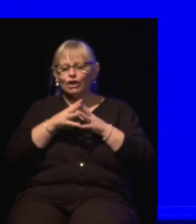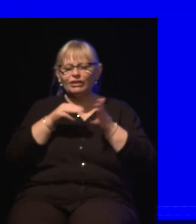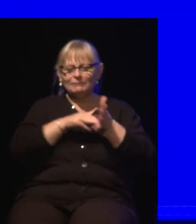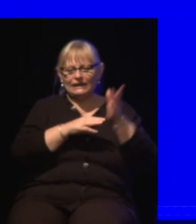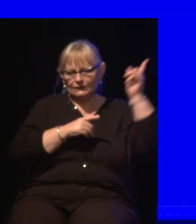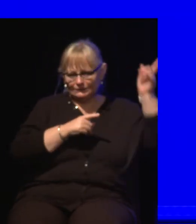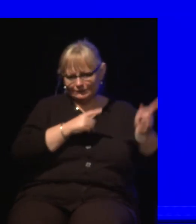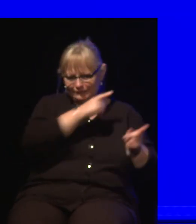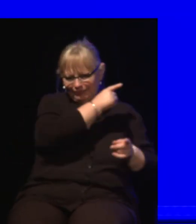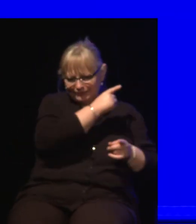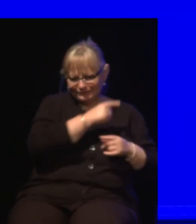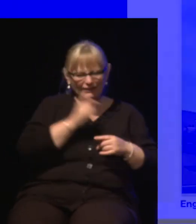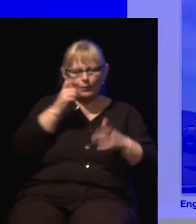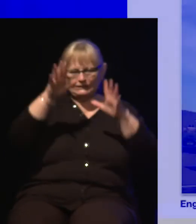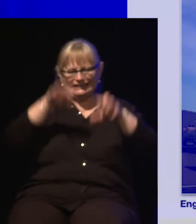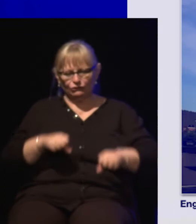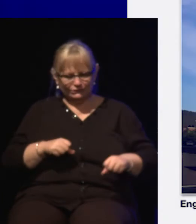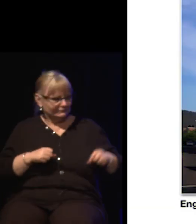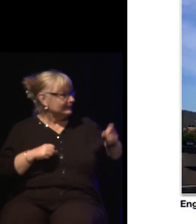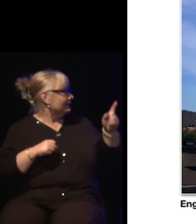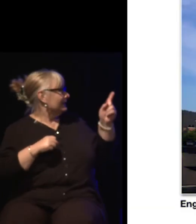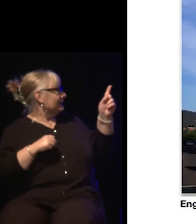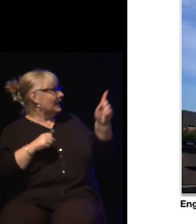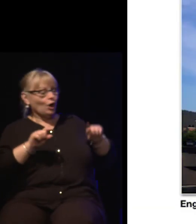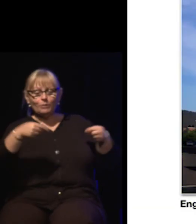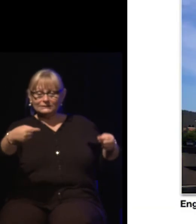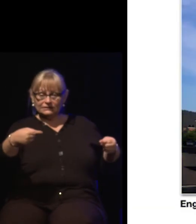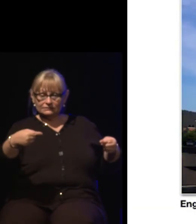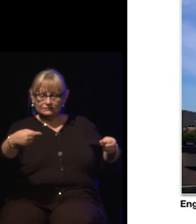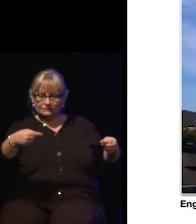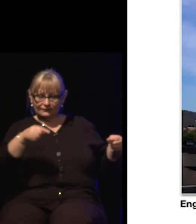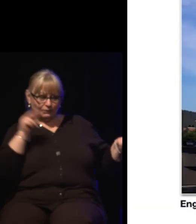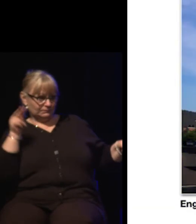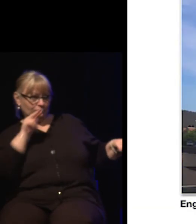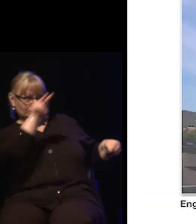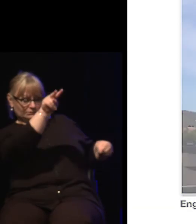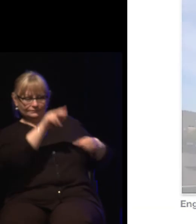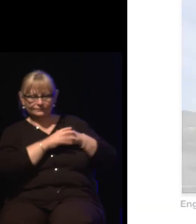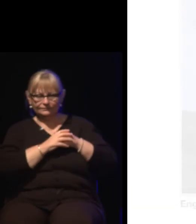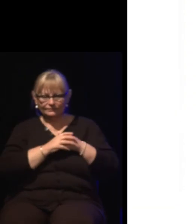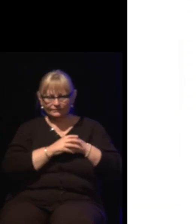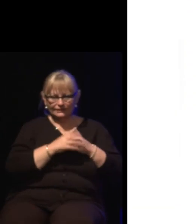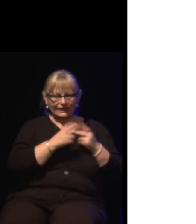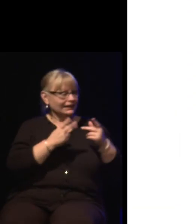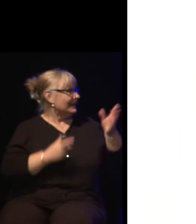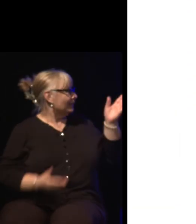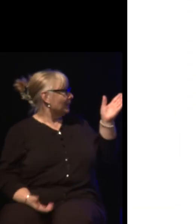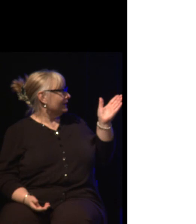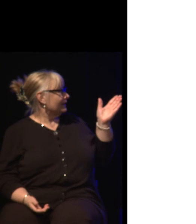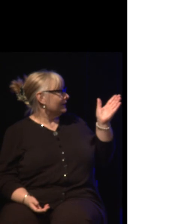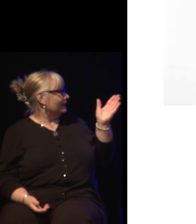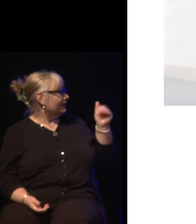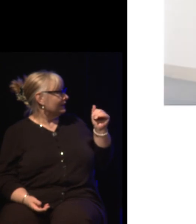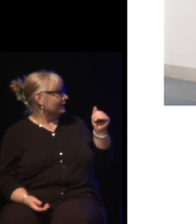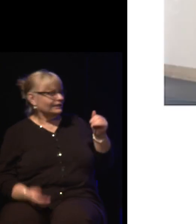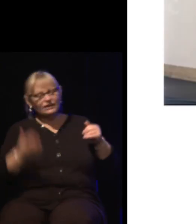wouldn't tear that down. Right across the street, another view. And then look at this one. Again, this